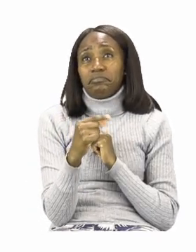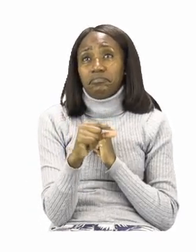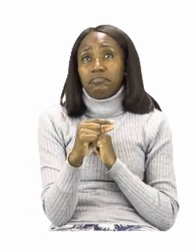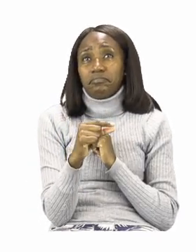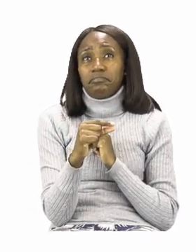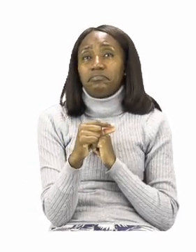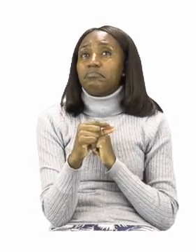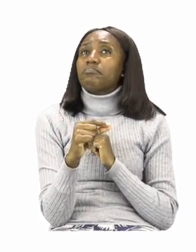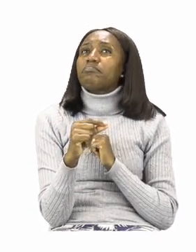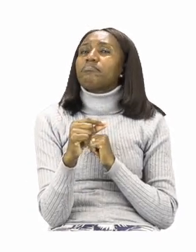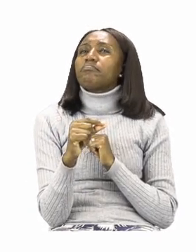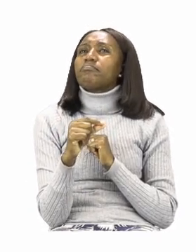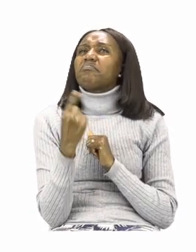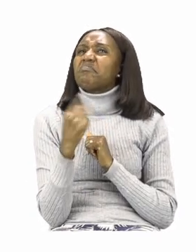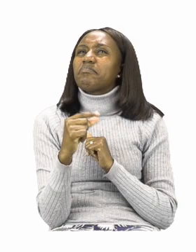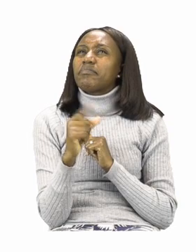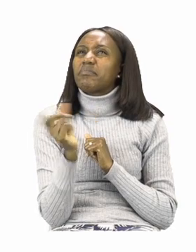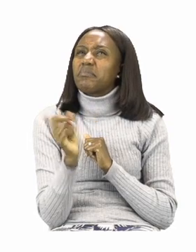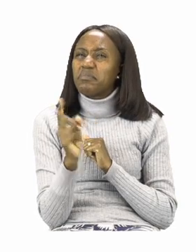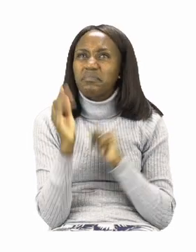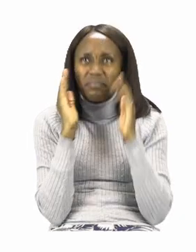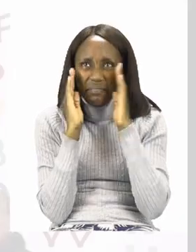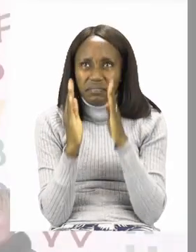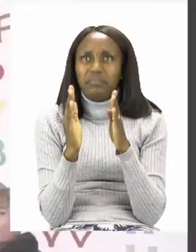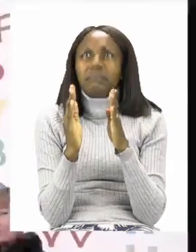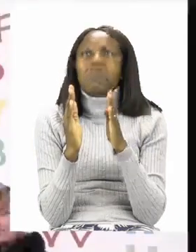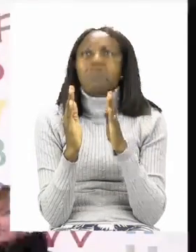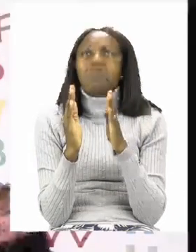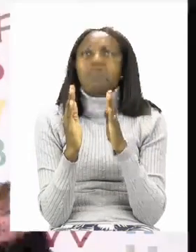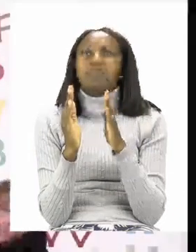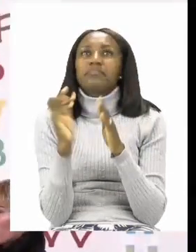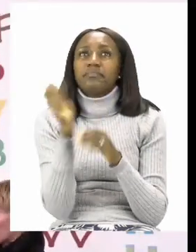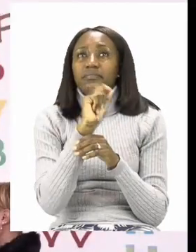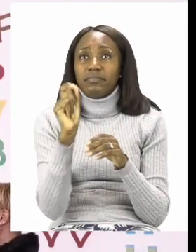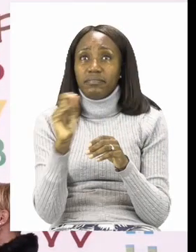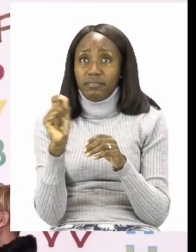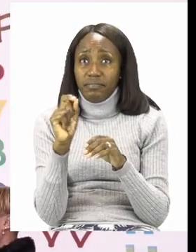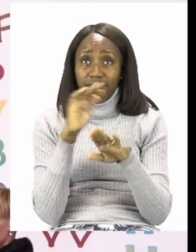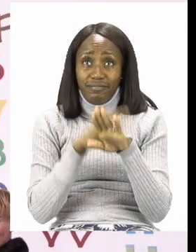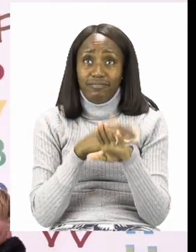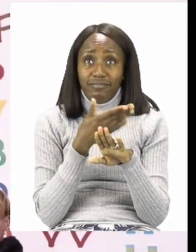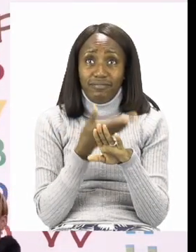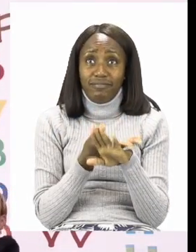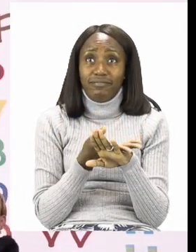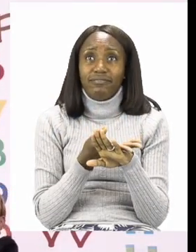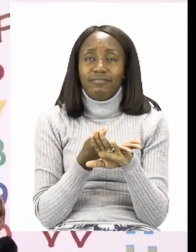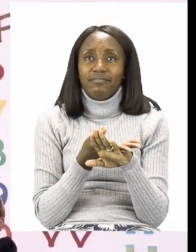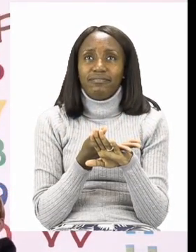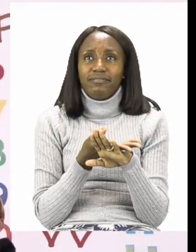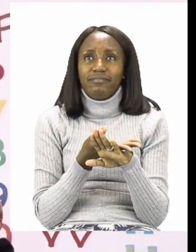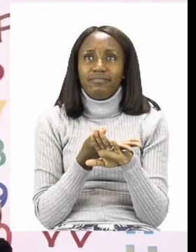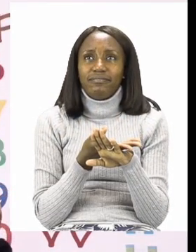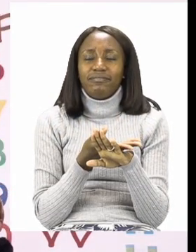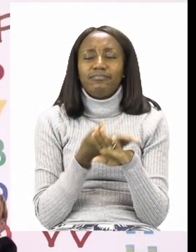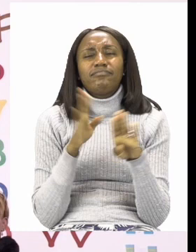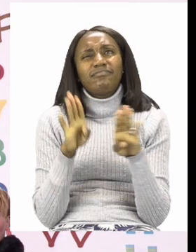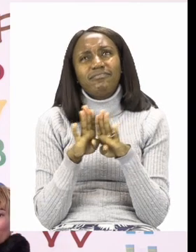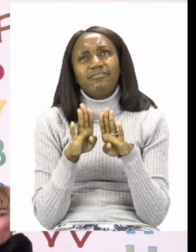contractions. Right, now on the board, I have written the examples down that you will also